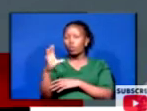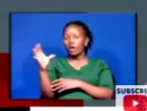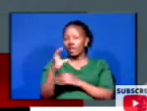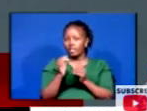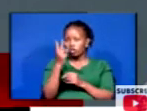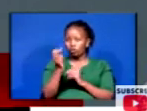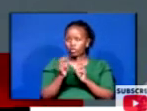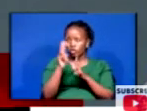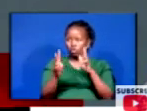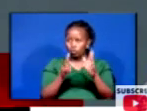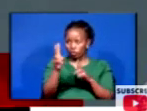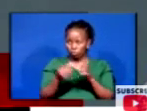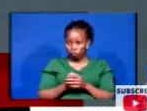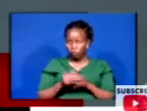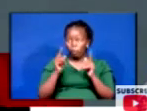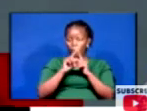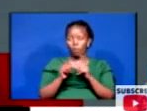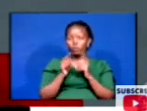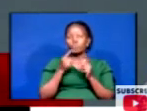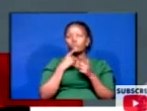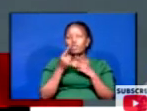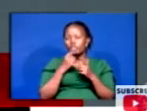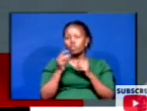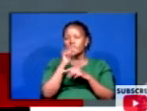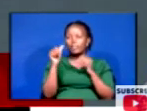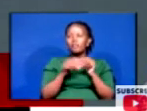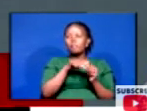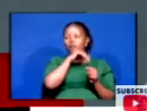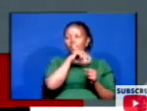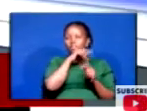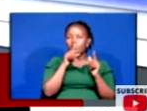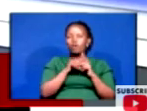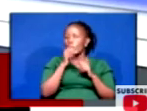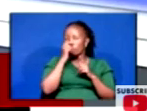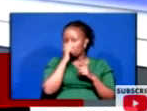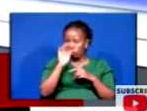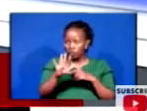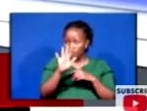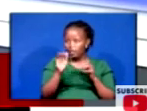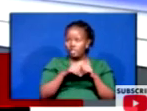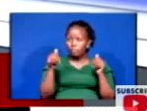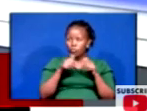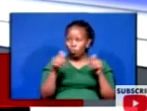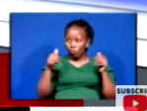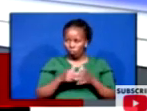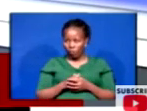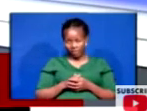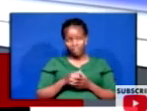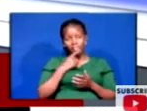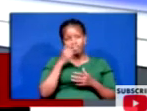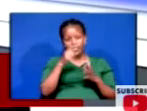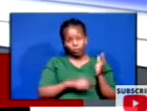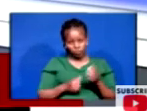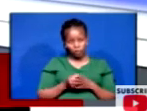even singled out the Right Honorable and, you know, wished him. And if I may just read, because these were the verbatim, yeah, words. Yeah. May the spirit of love